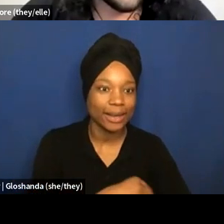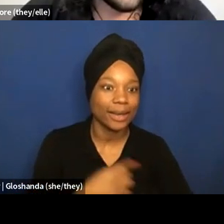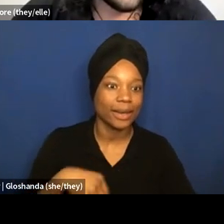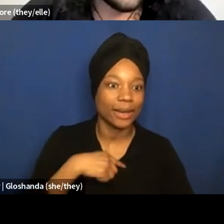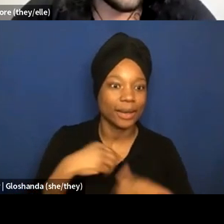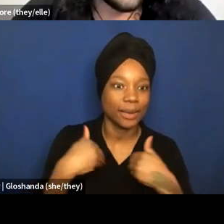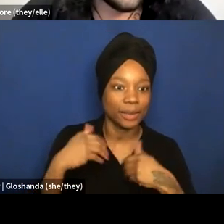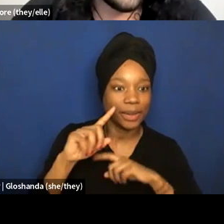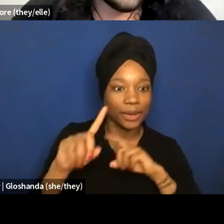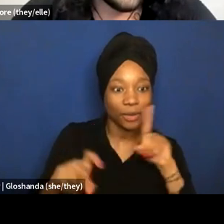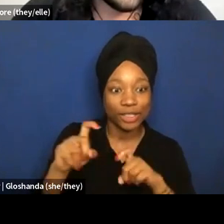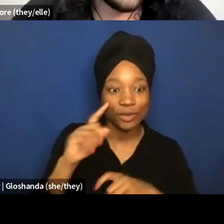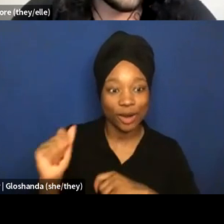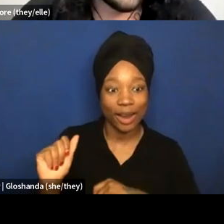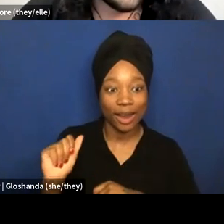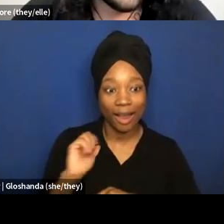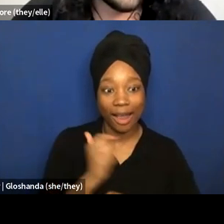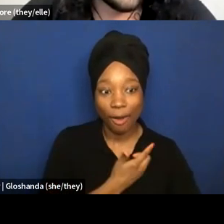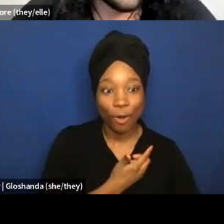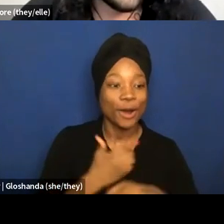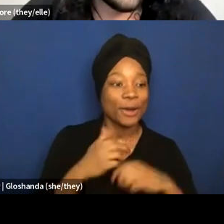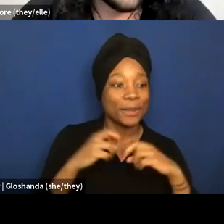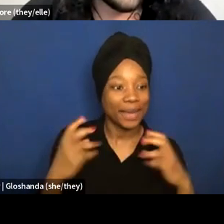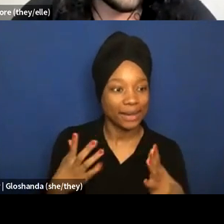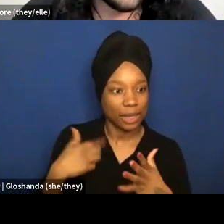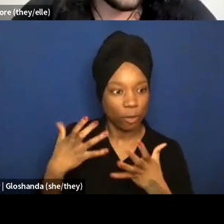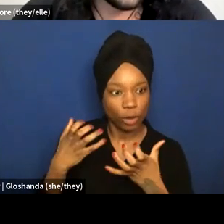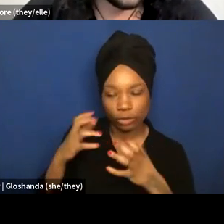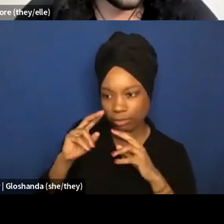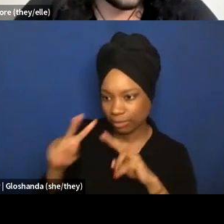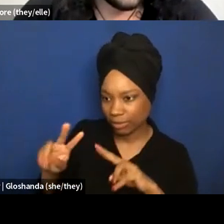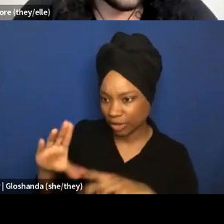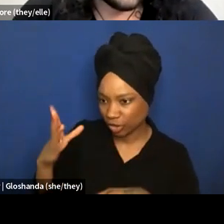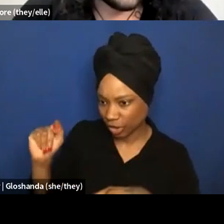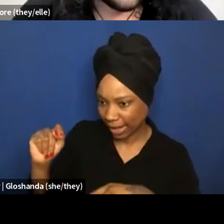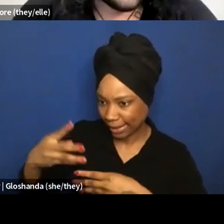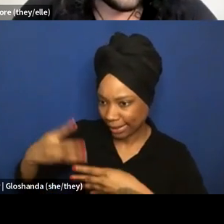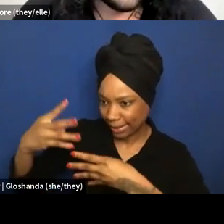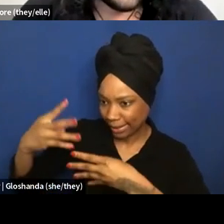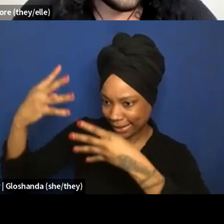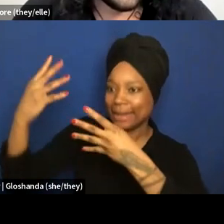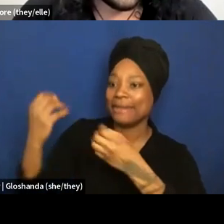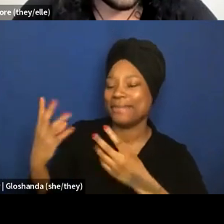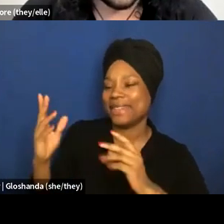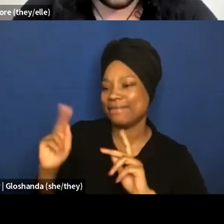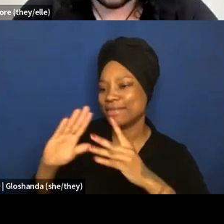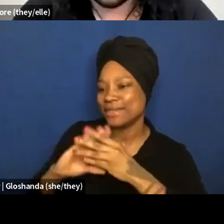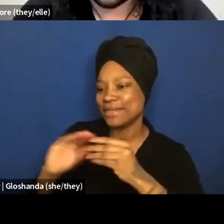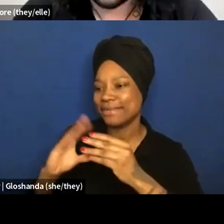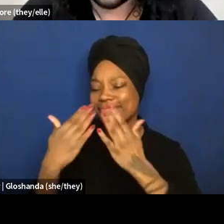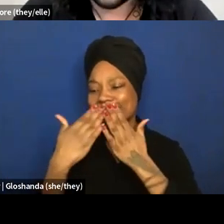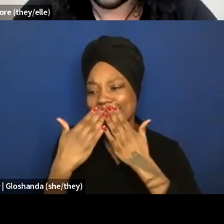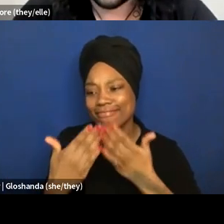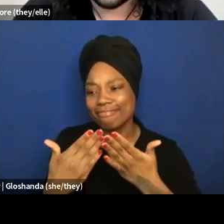to uplift the energy in the chat, which is a lot of gratitude. A lot of folks are already